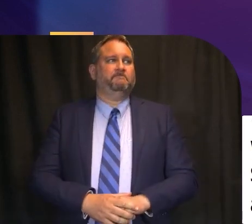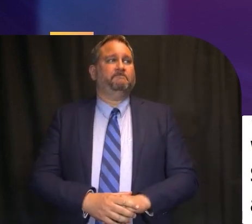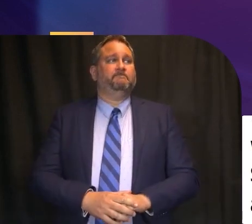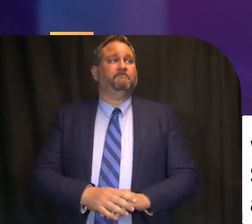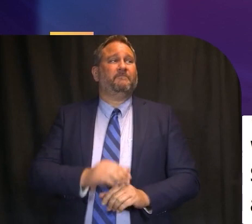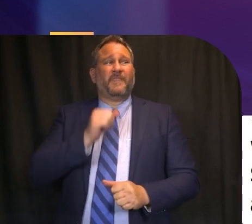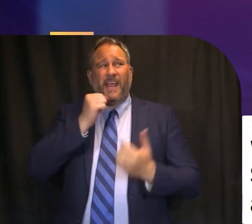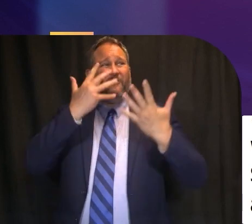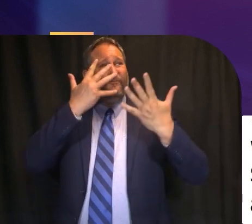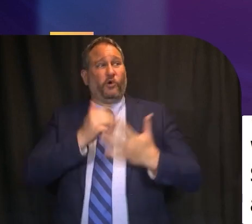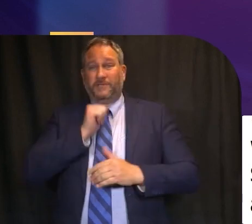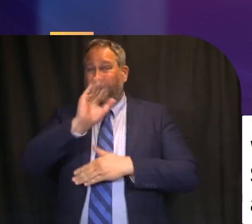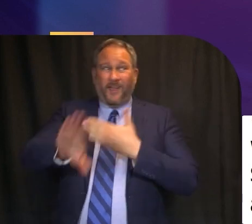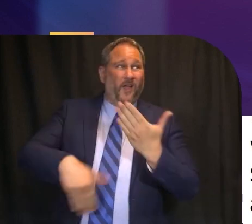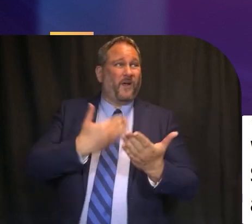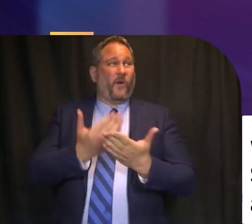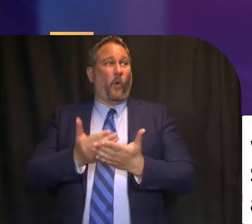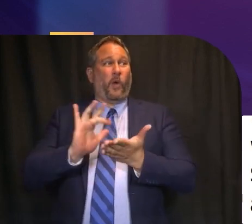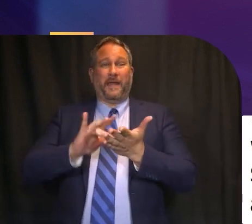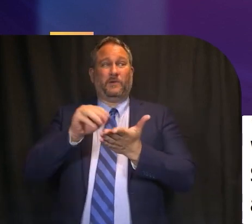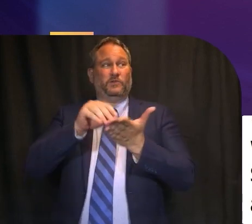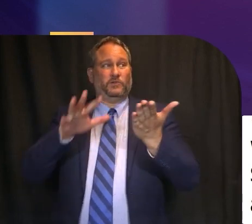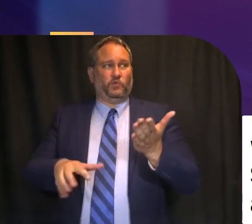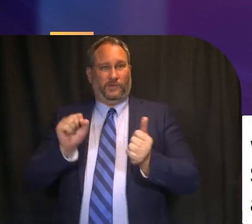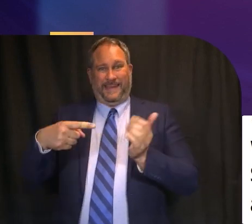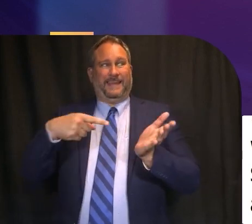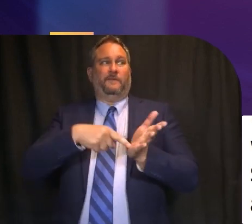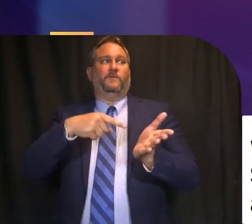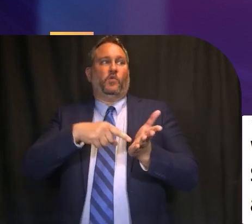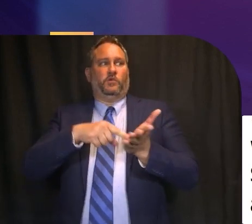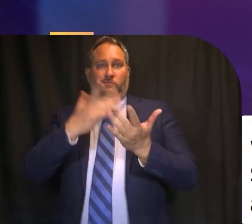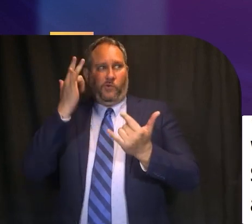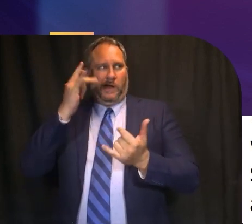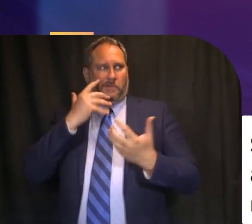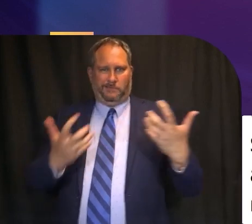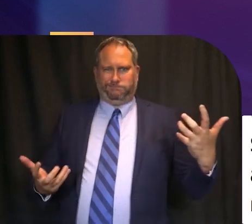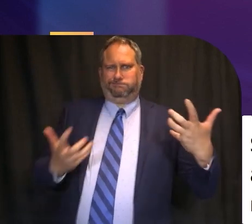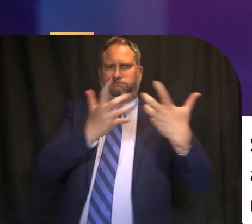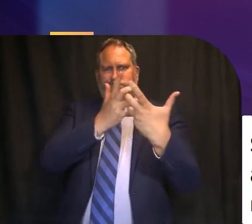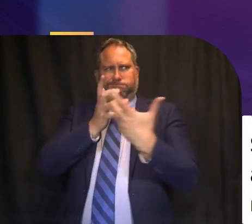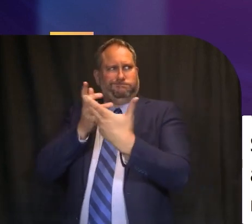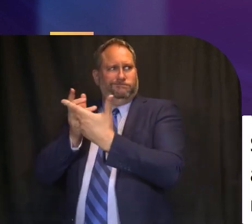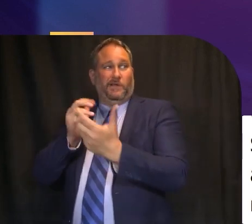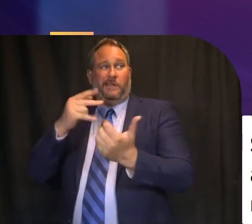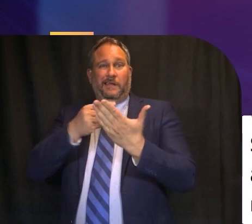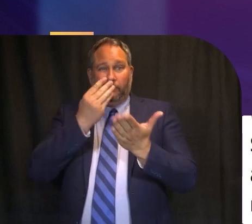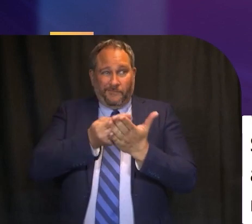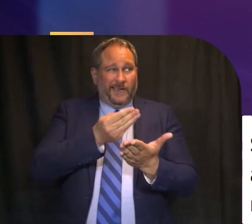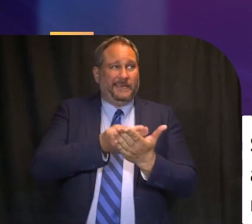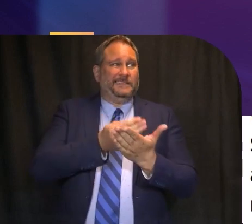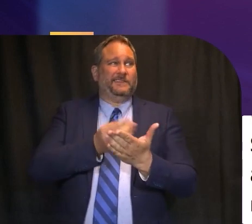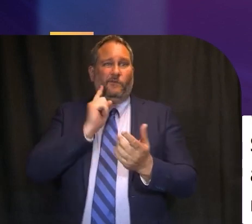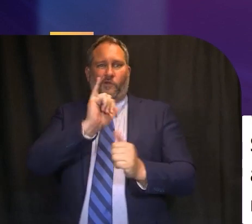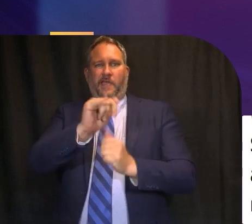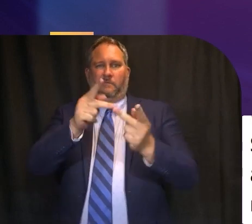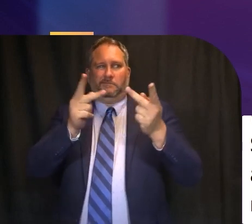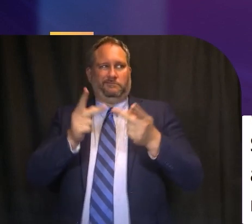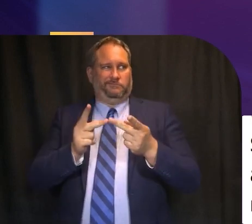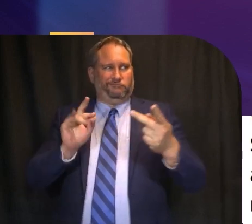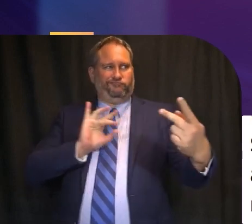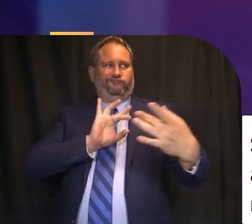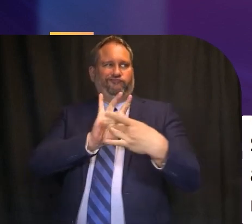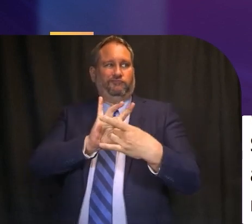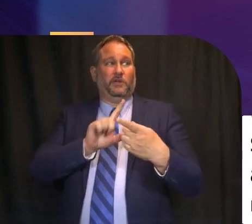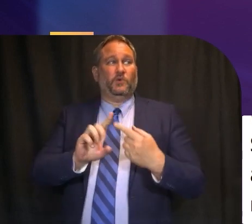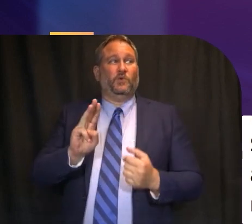bottleneck at the residency match. The funding for residency slots is tied directly to Medicare funding, which has not seen substantial increase between